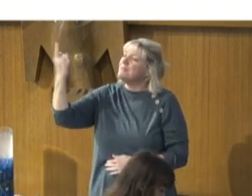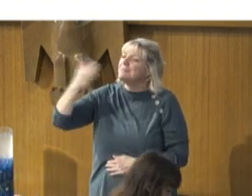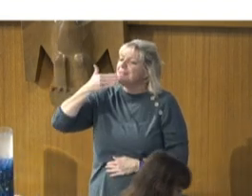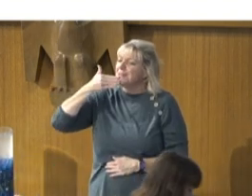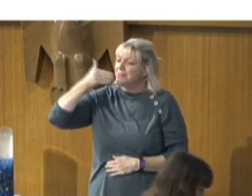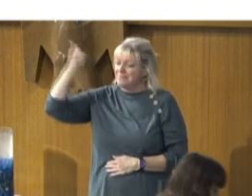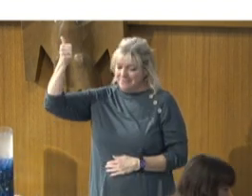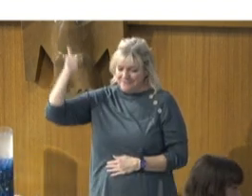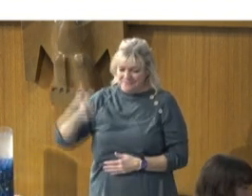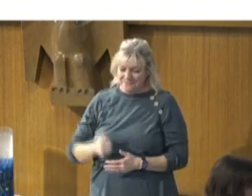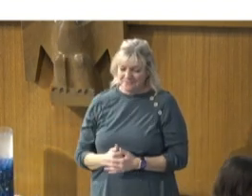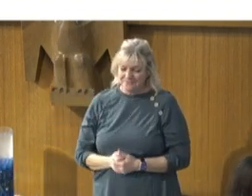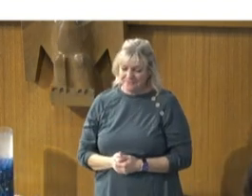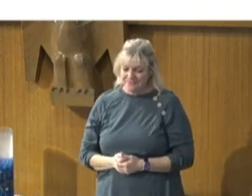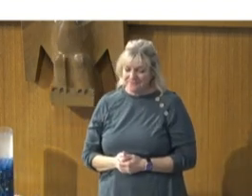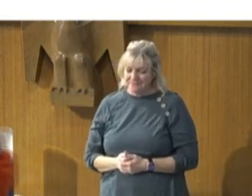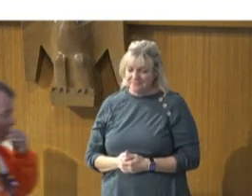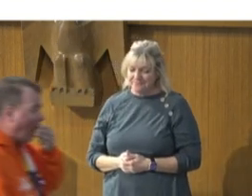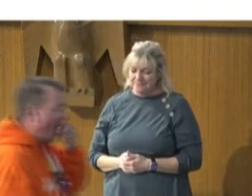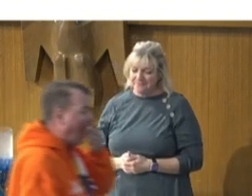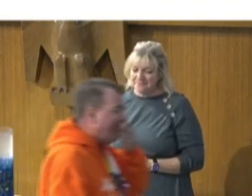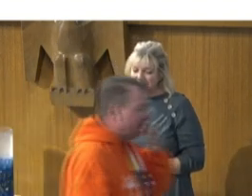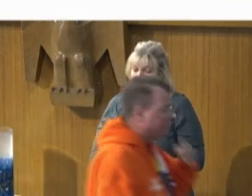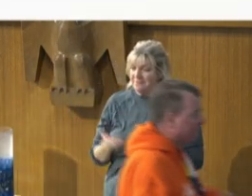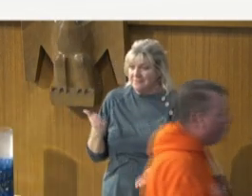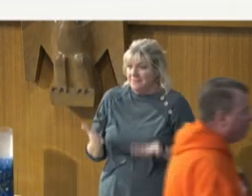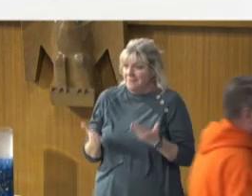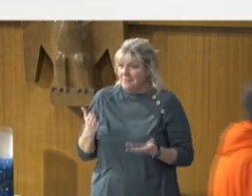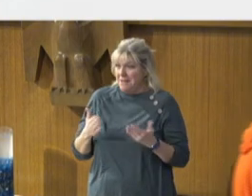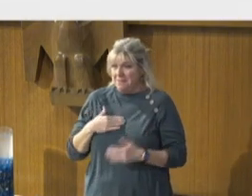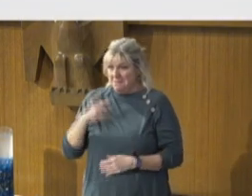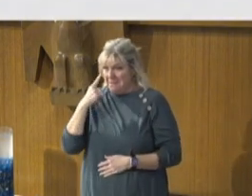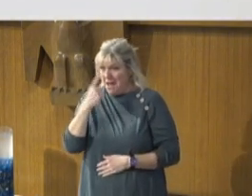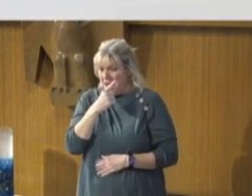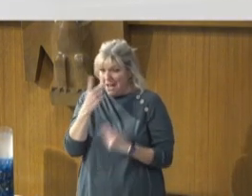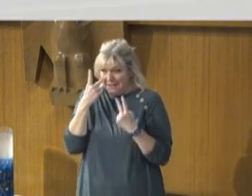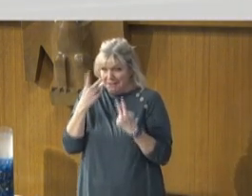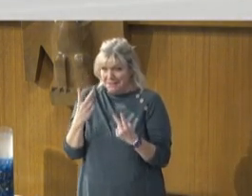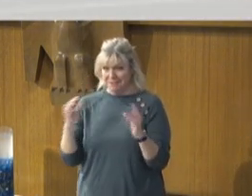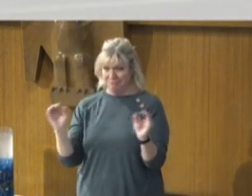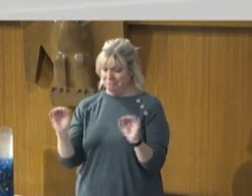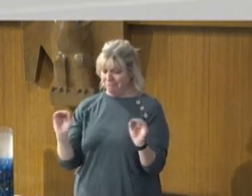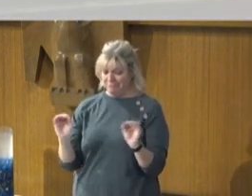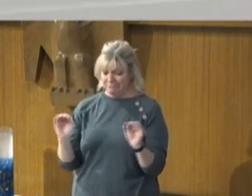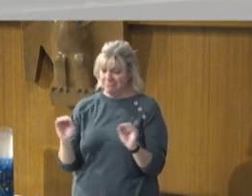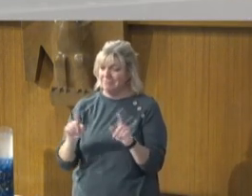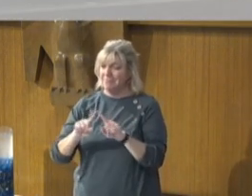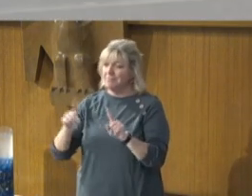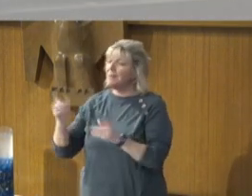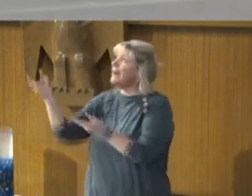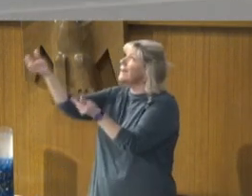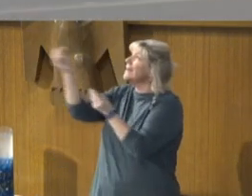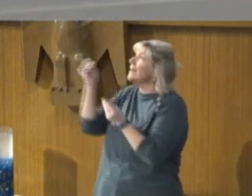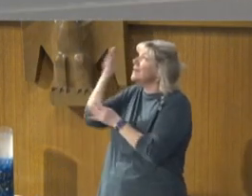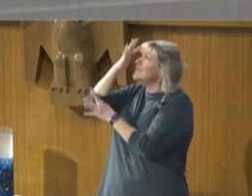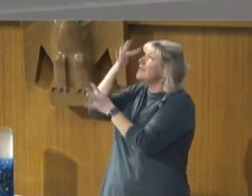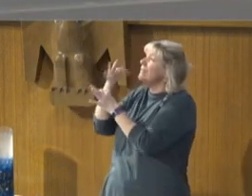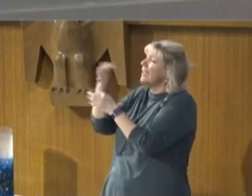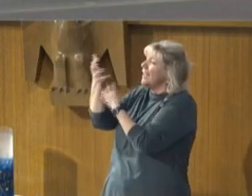something greater. I may not have eyes to see it, just give me the faith